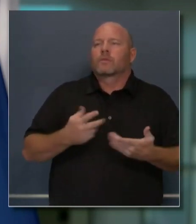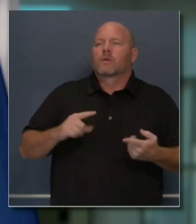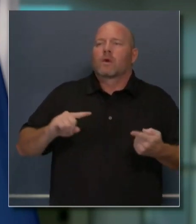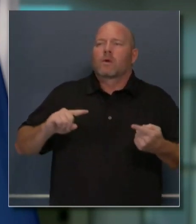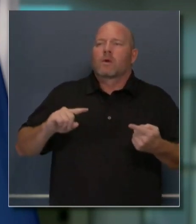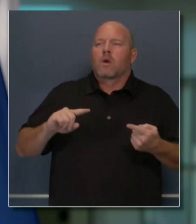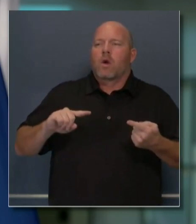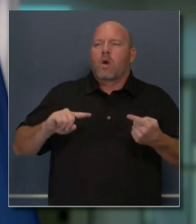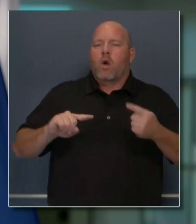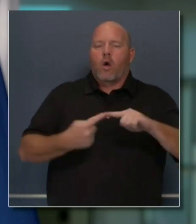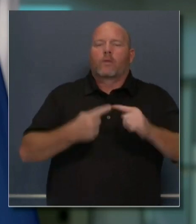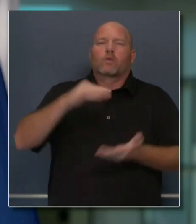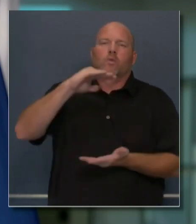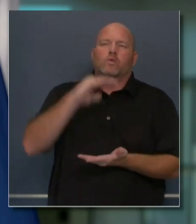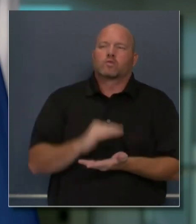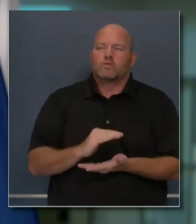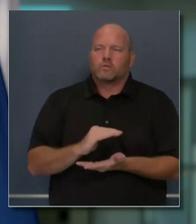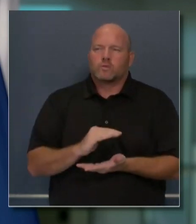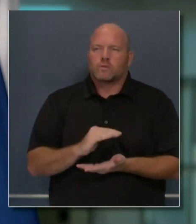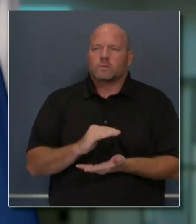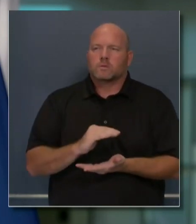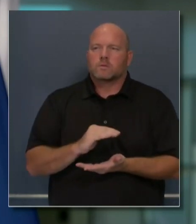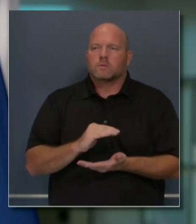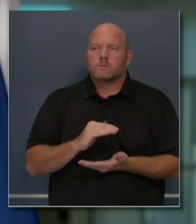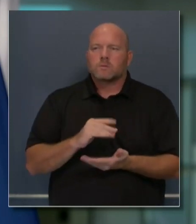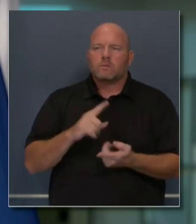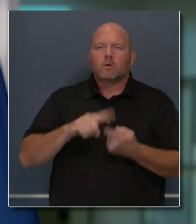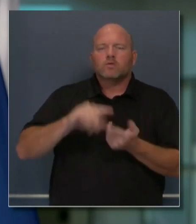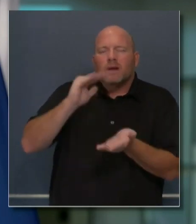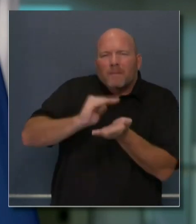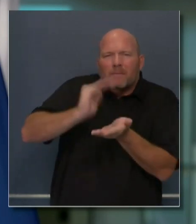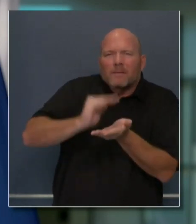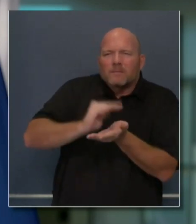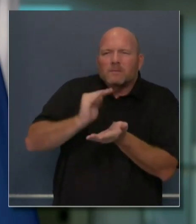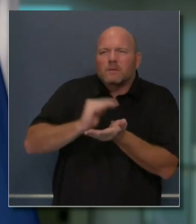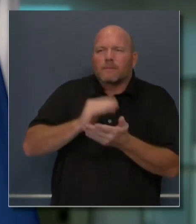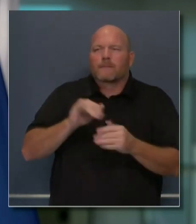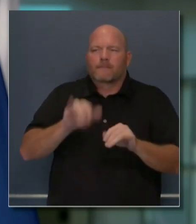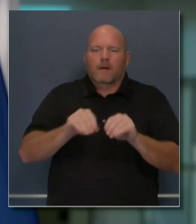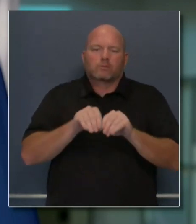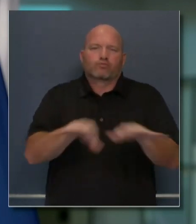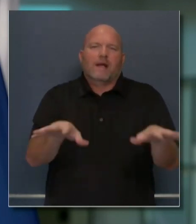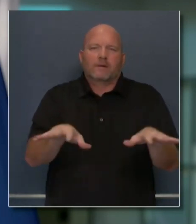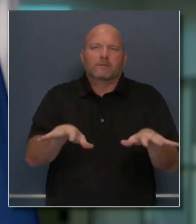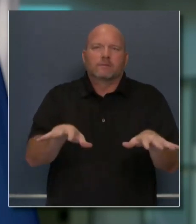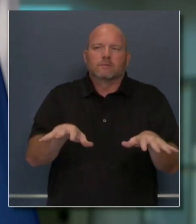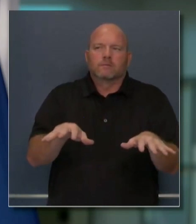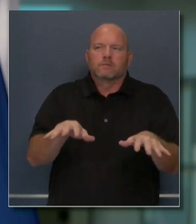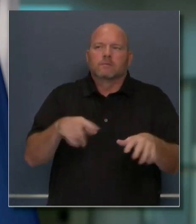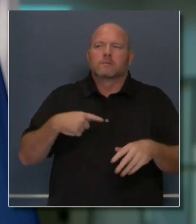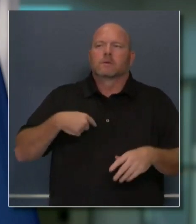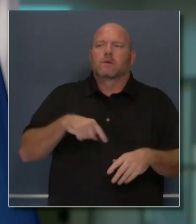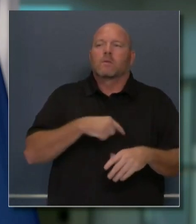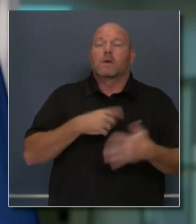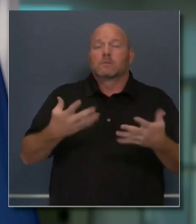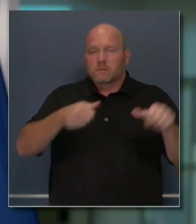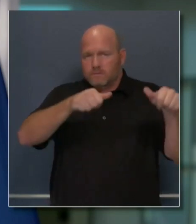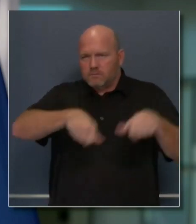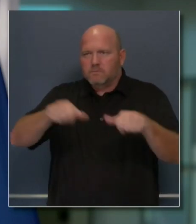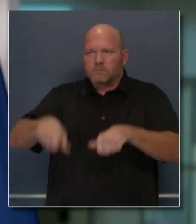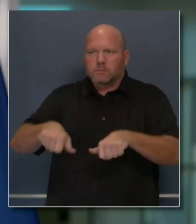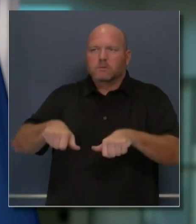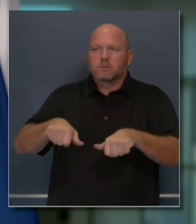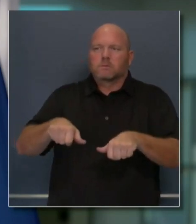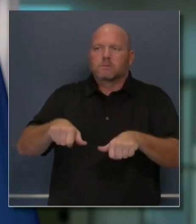really reducing risk and minimizing the chance of the spread of the disease. So we did put that out as a way